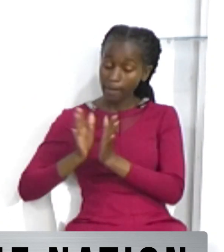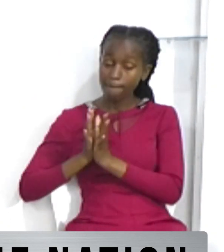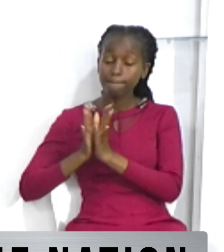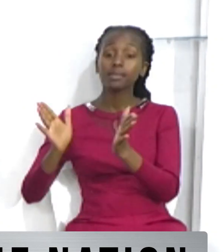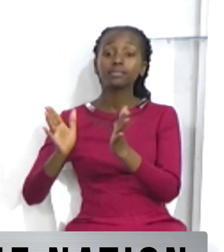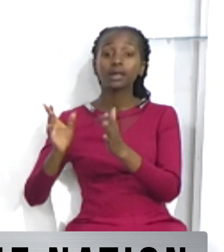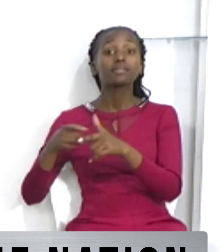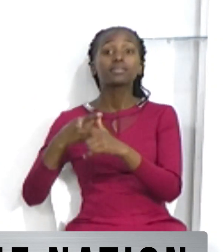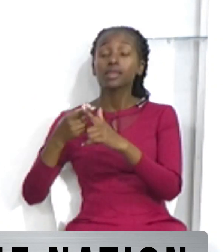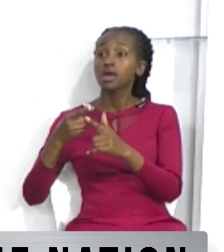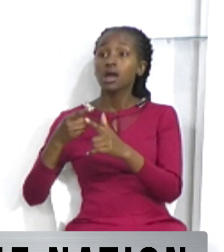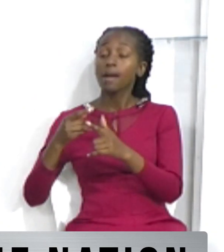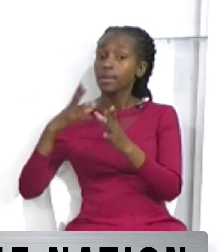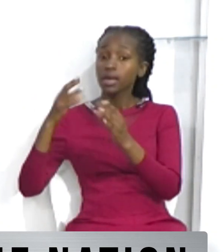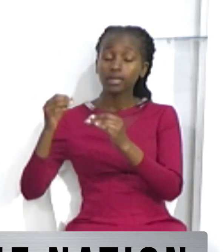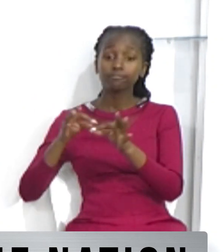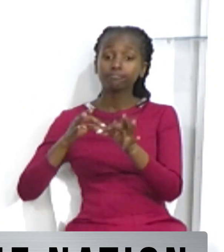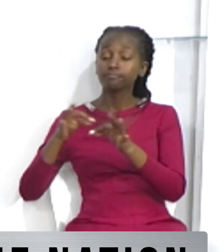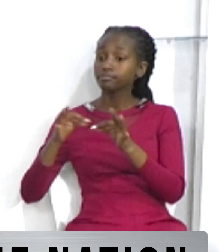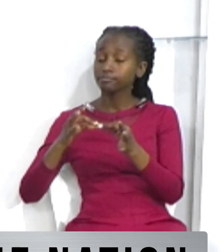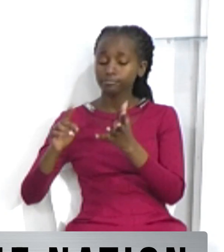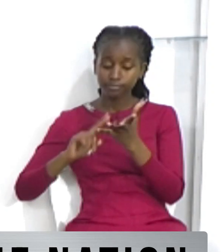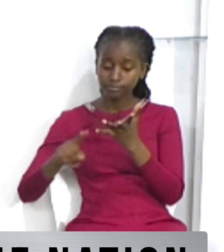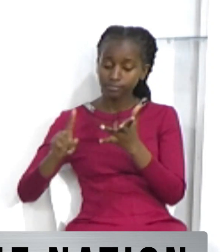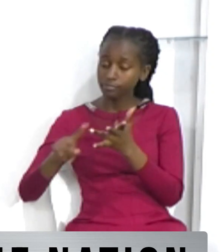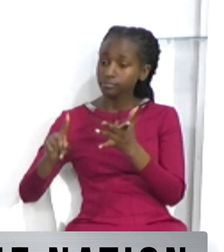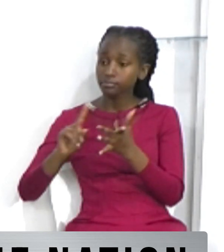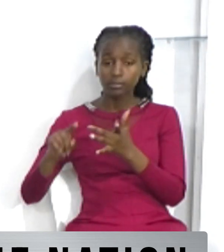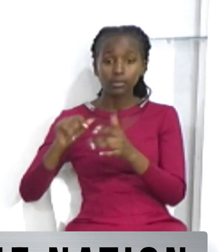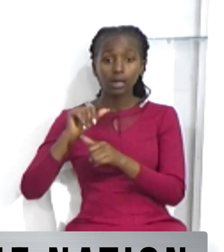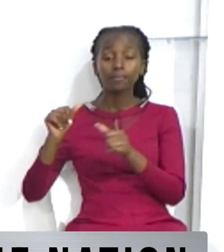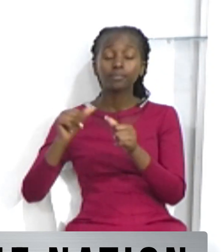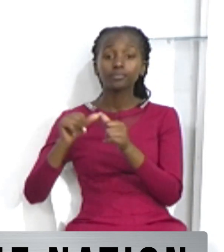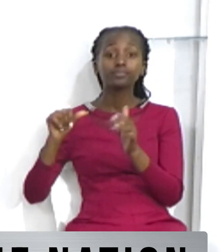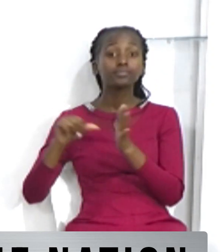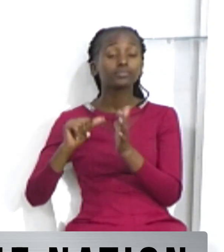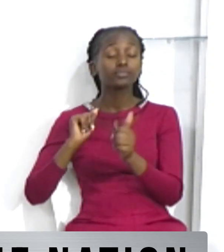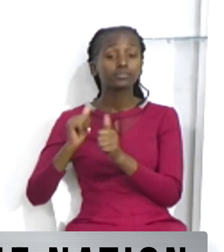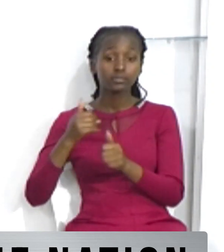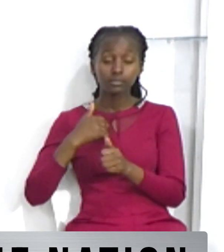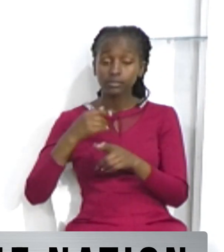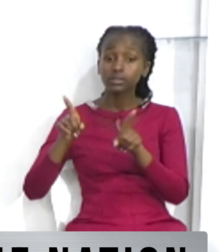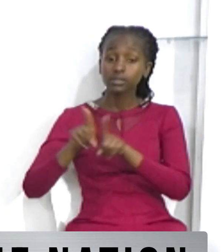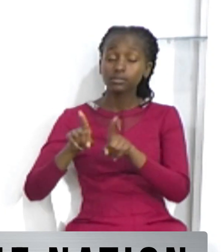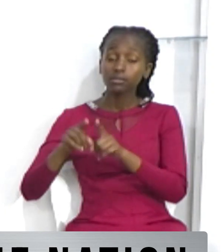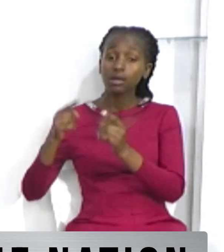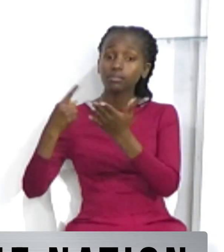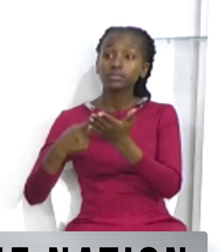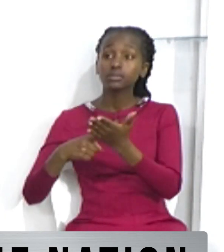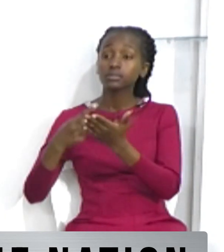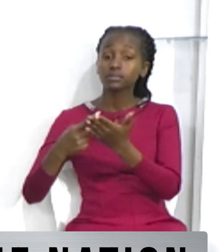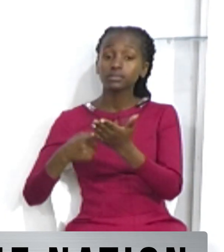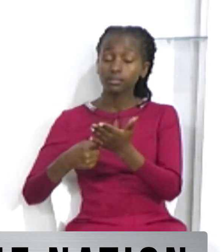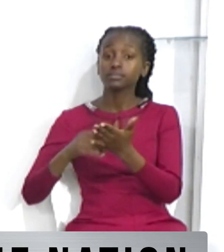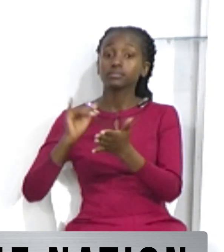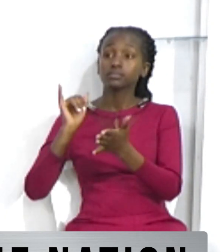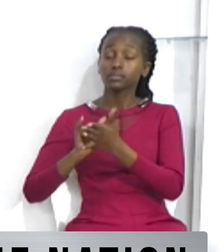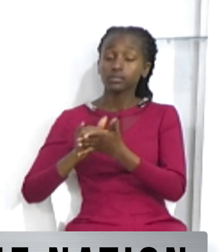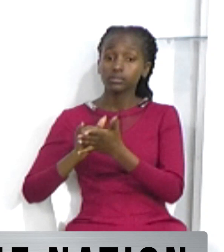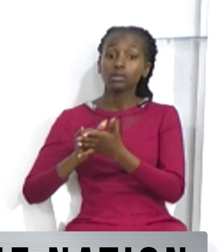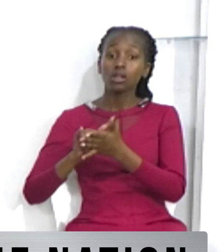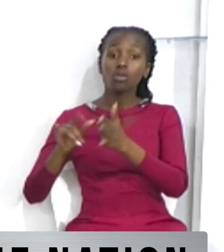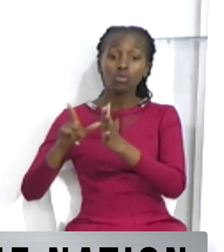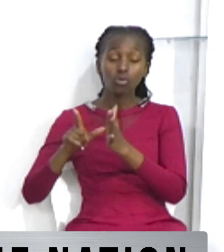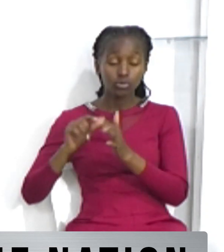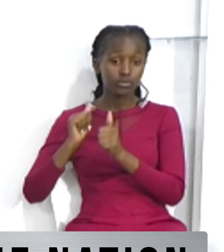several media stations saying that actually what we are owing the debtors out